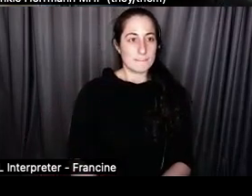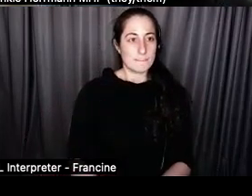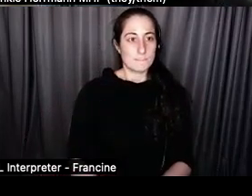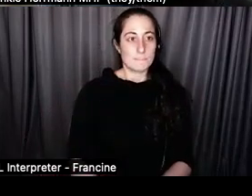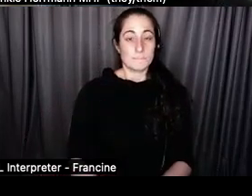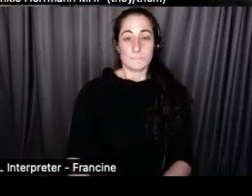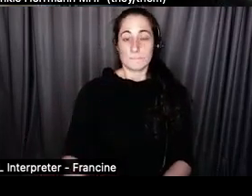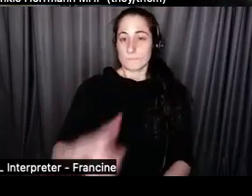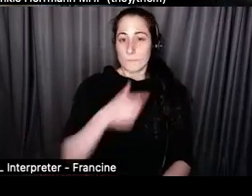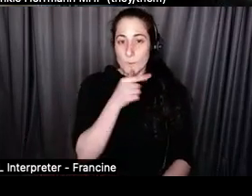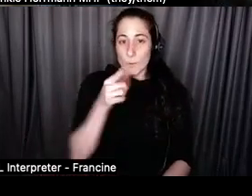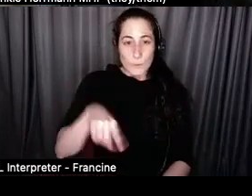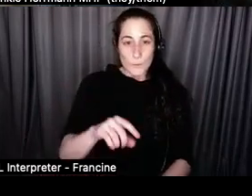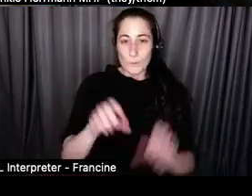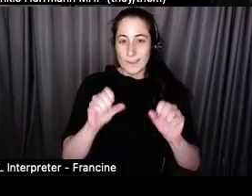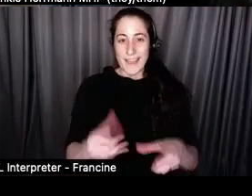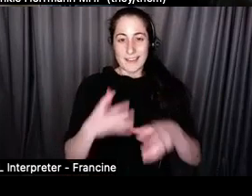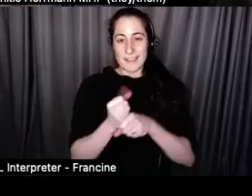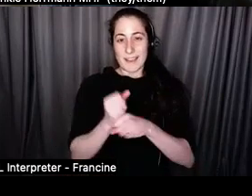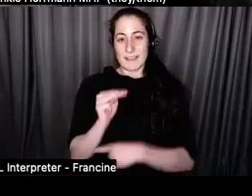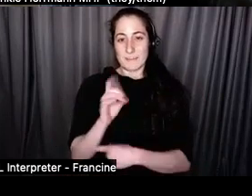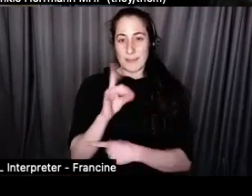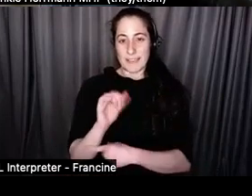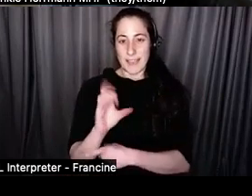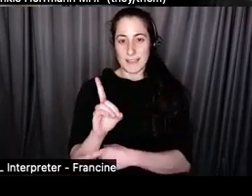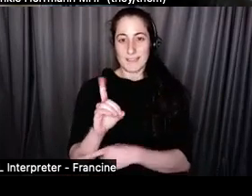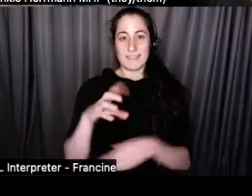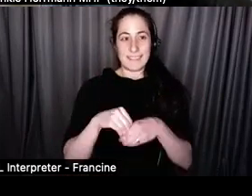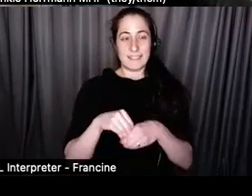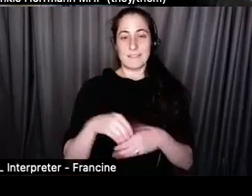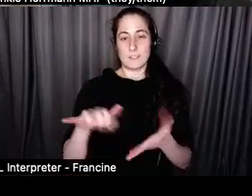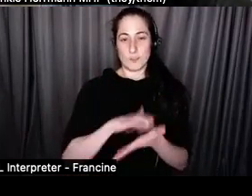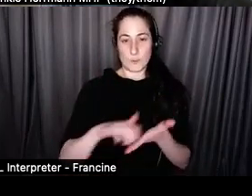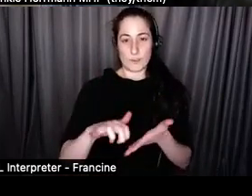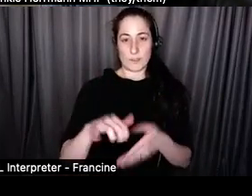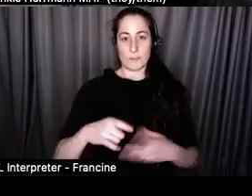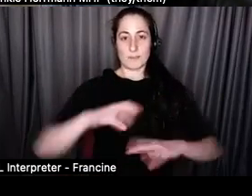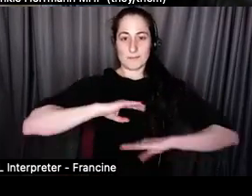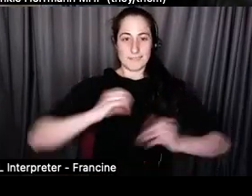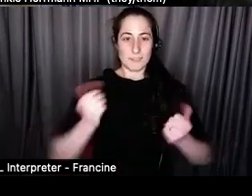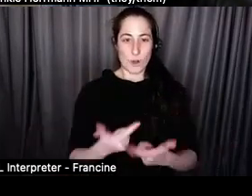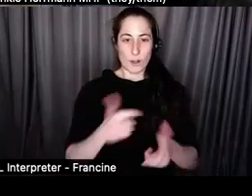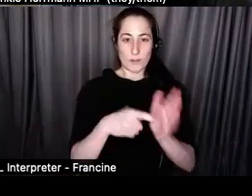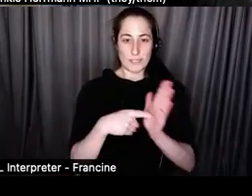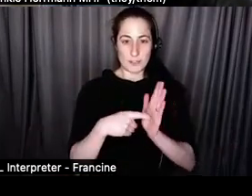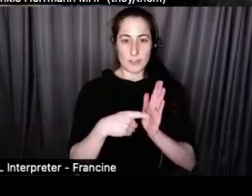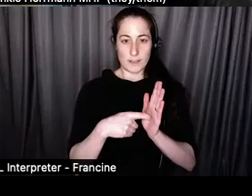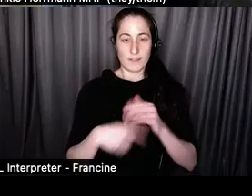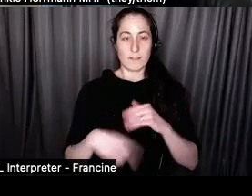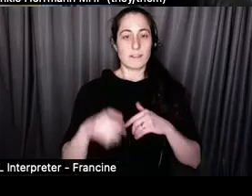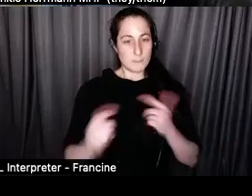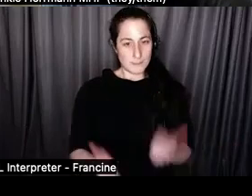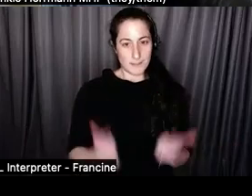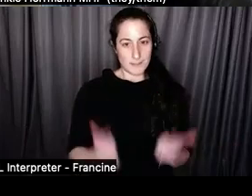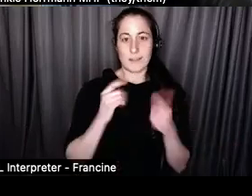So who is eligible for Medicaid in the state of New York? You have to meet all of the following criteria. You must be a resident of New